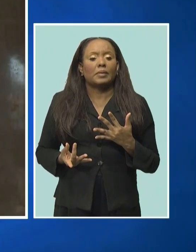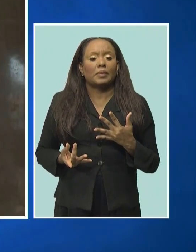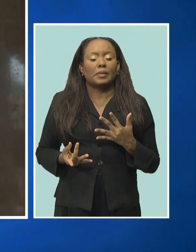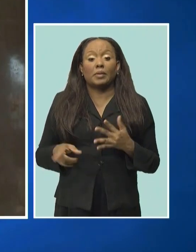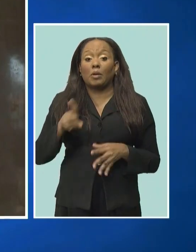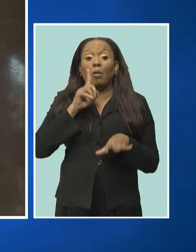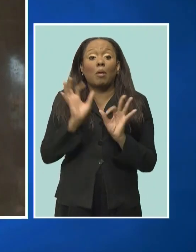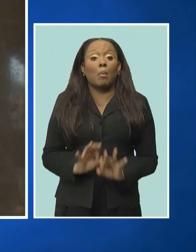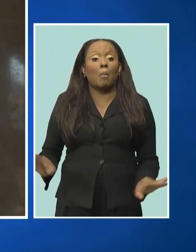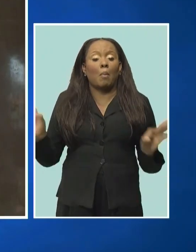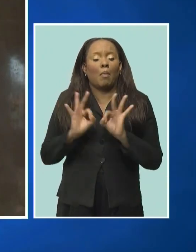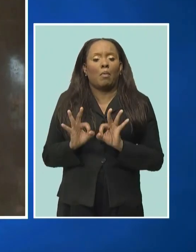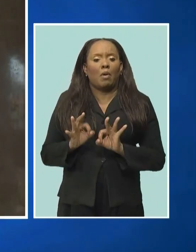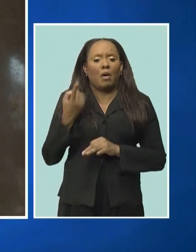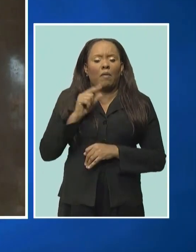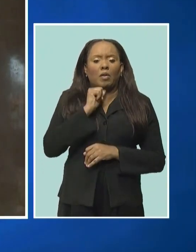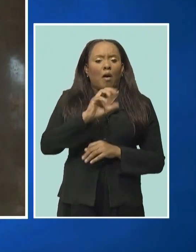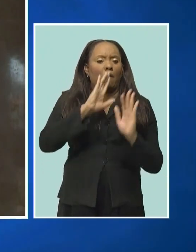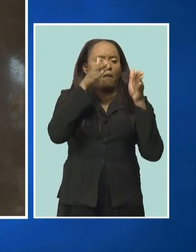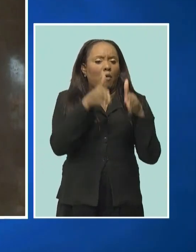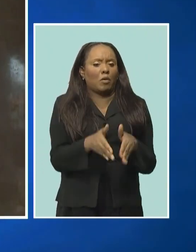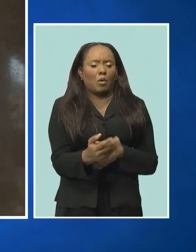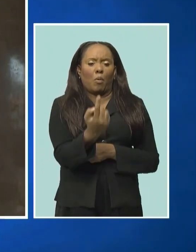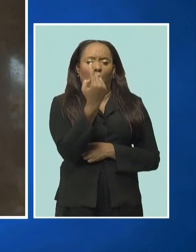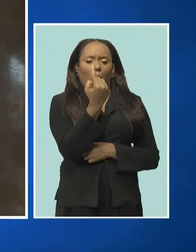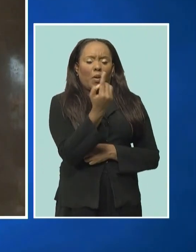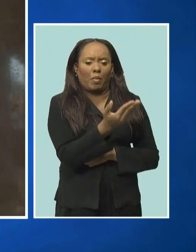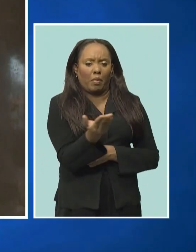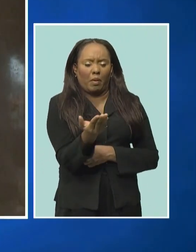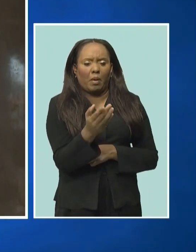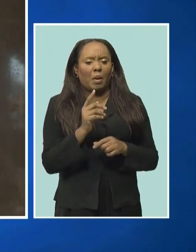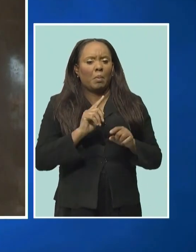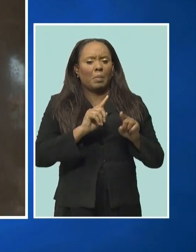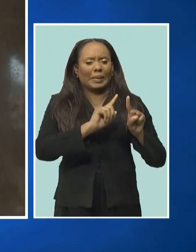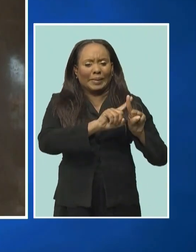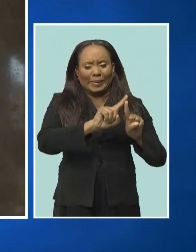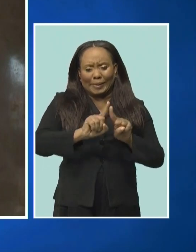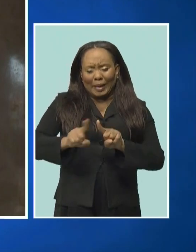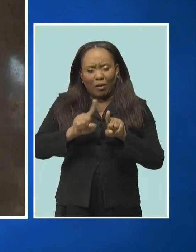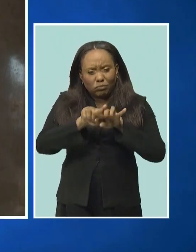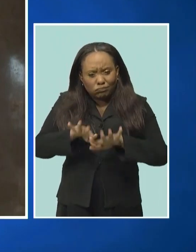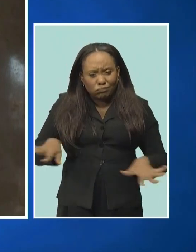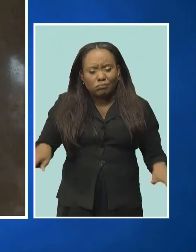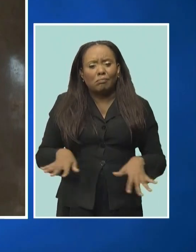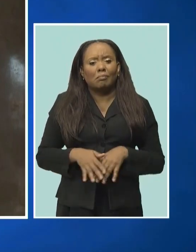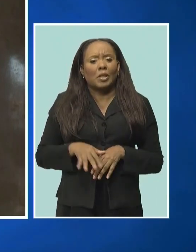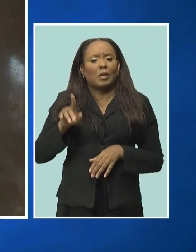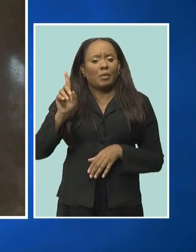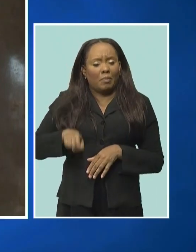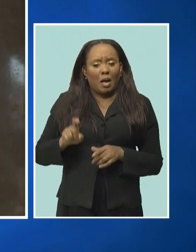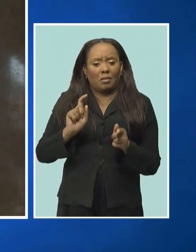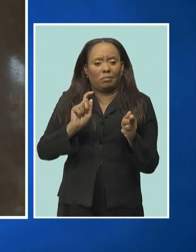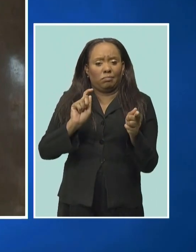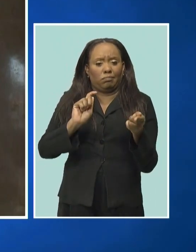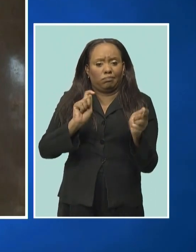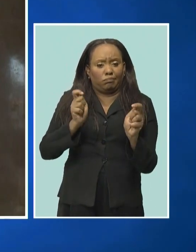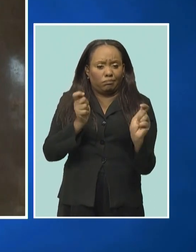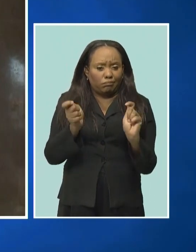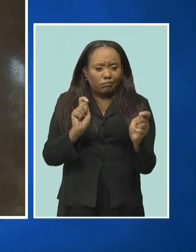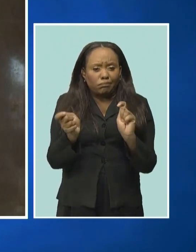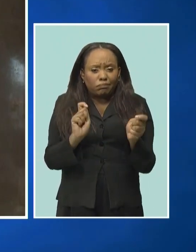In today's rapidly evolving global economy, countries must adapt to changing